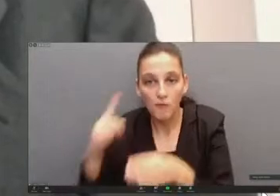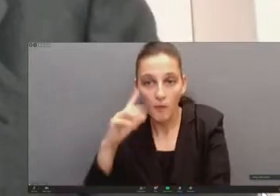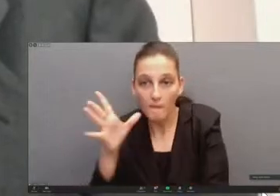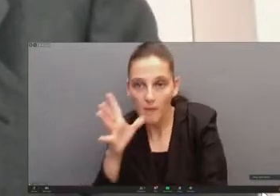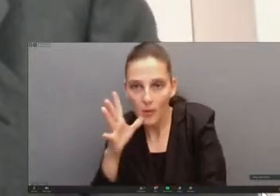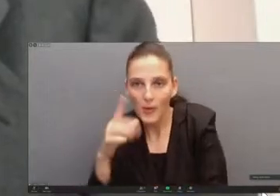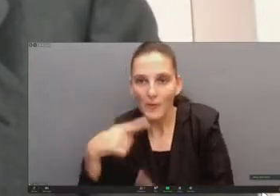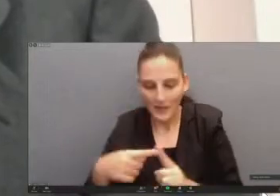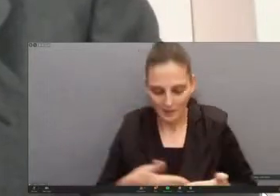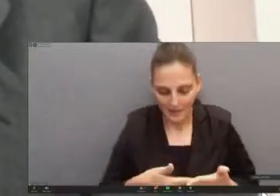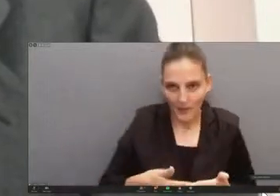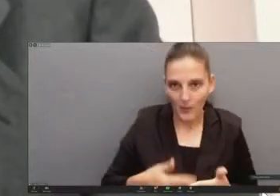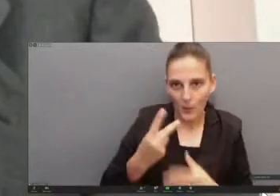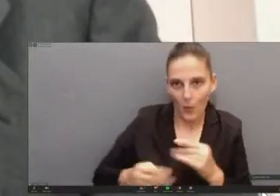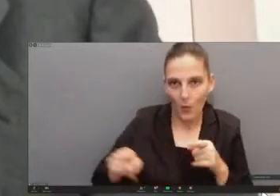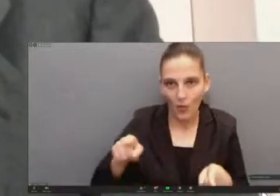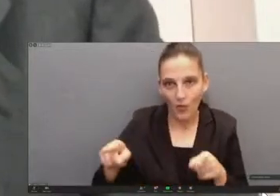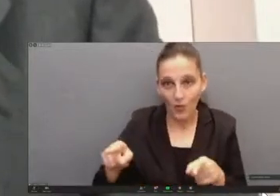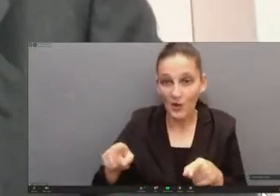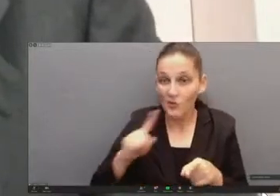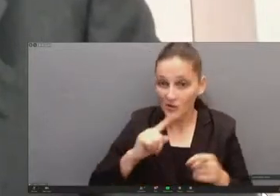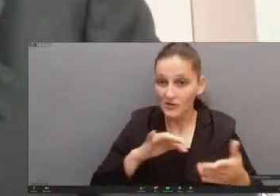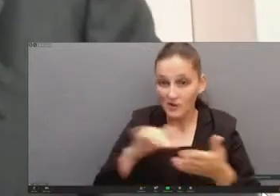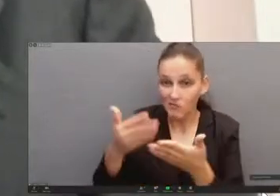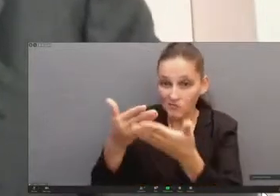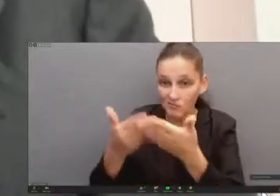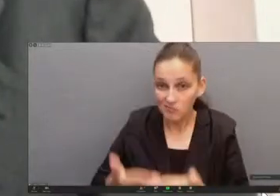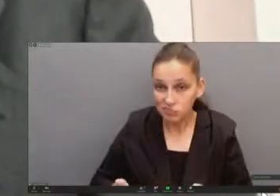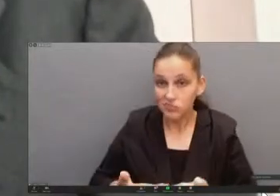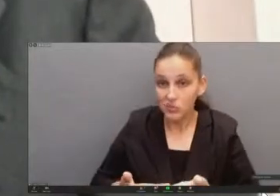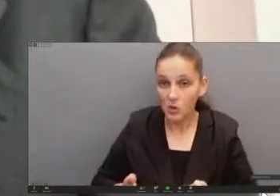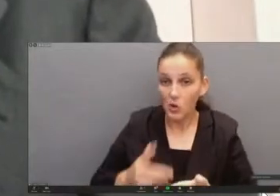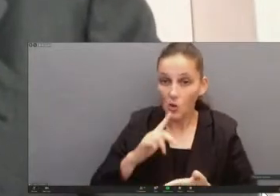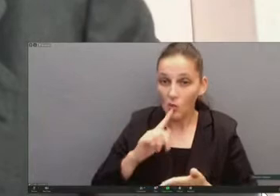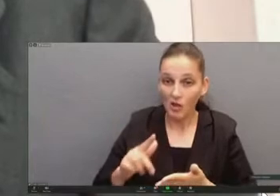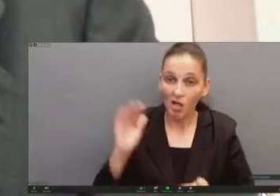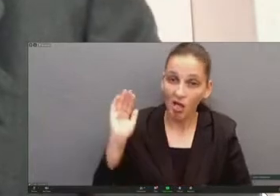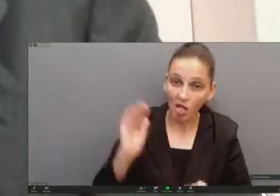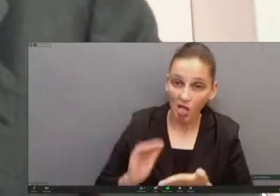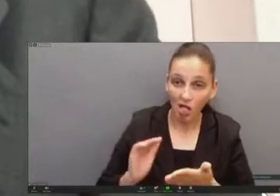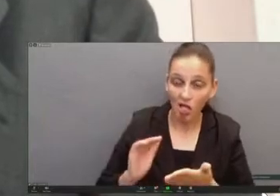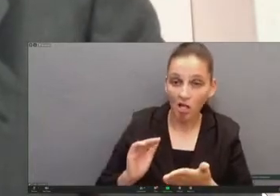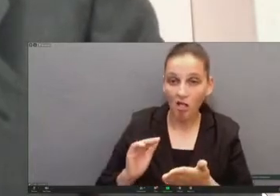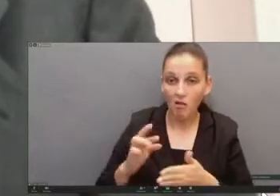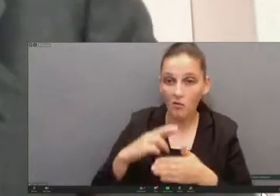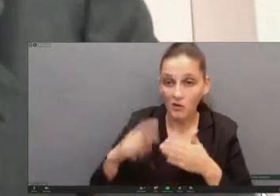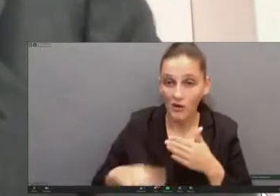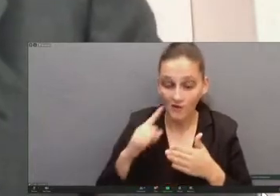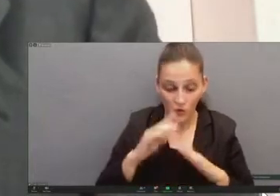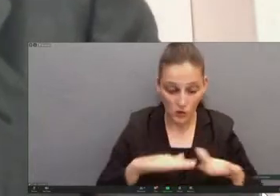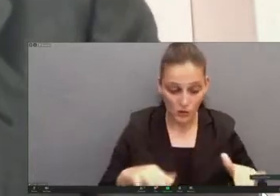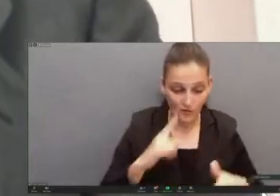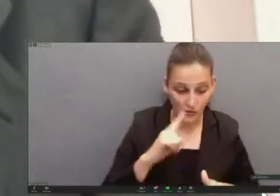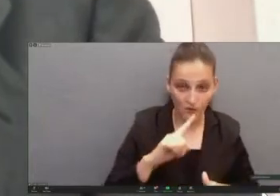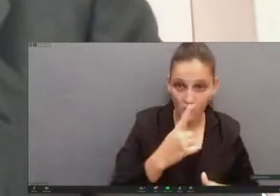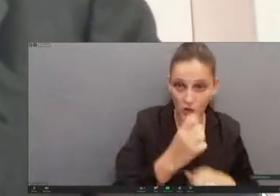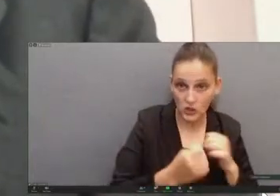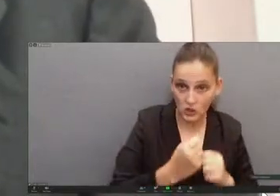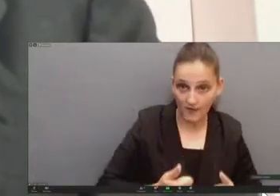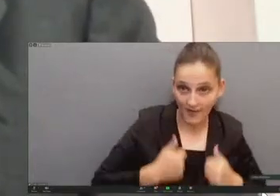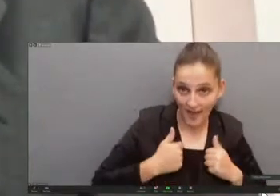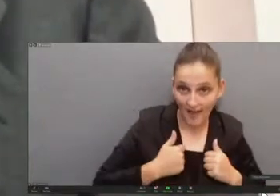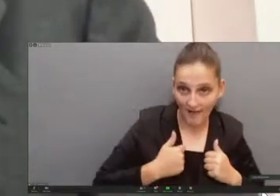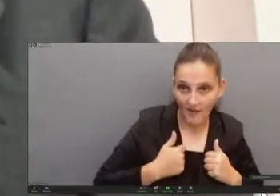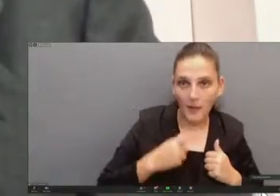So there are studies that are documenting poorer outcomes in children in the first year of life linked to maternal experiences